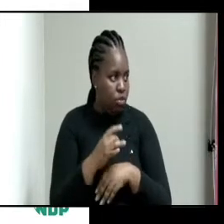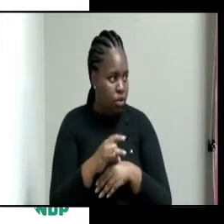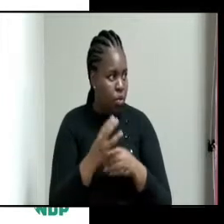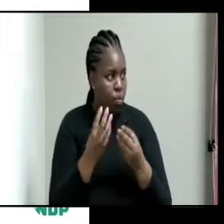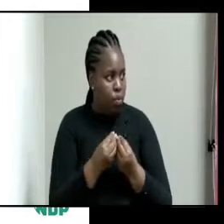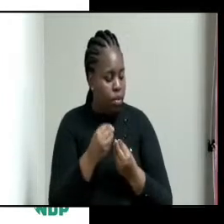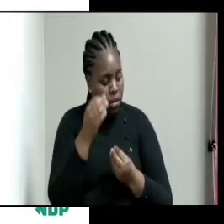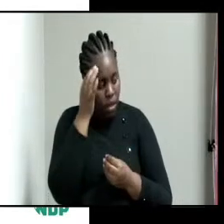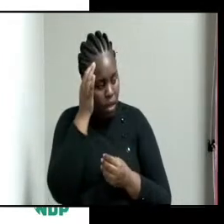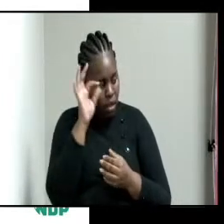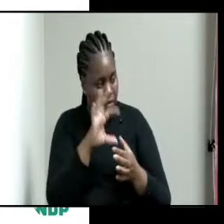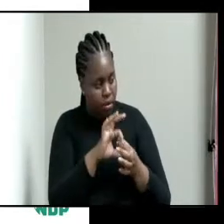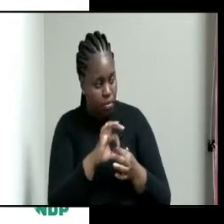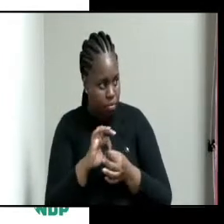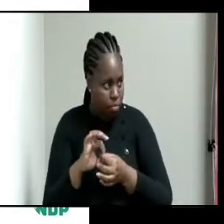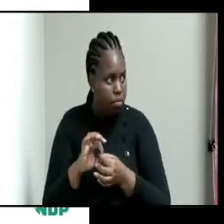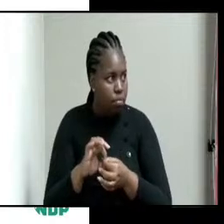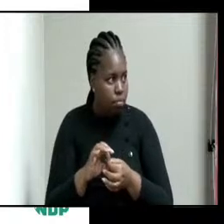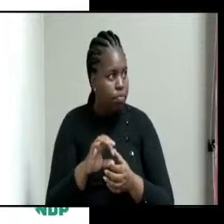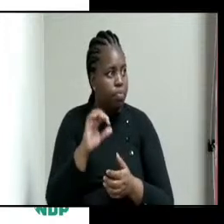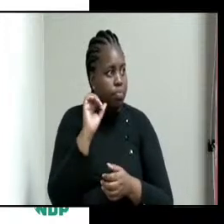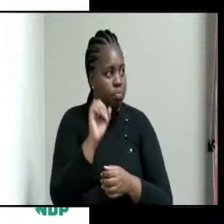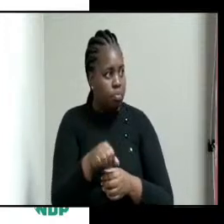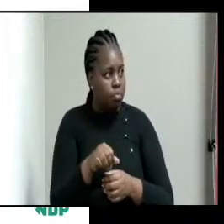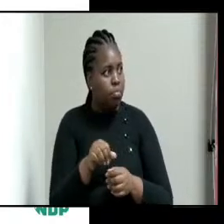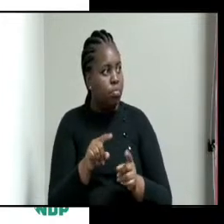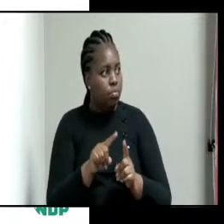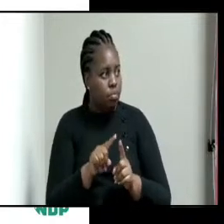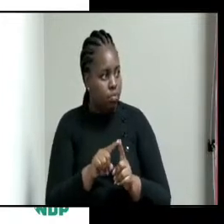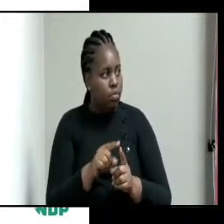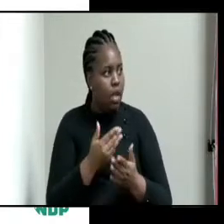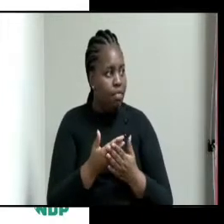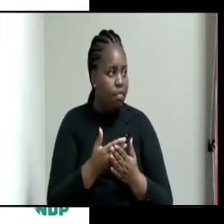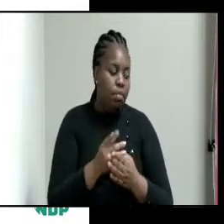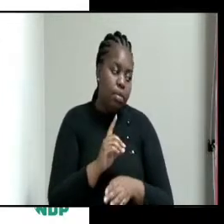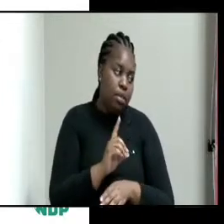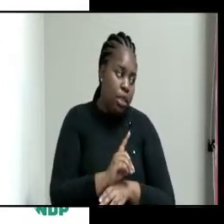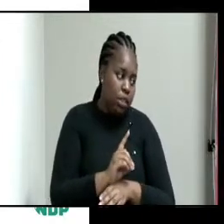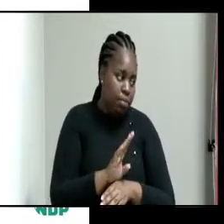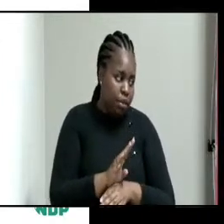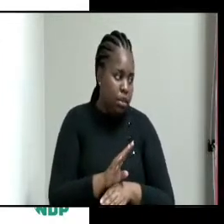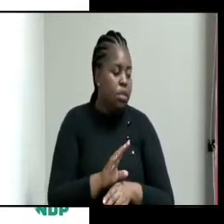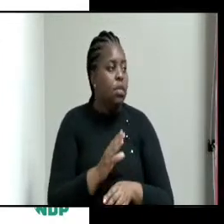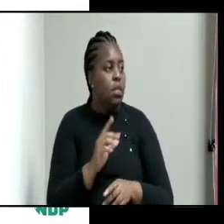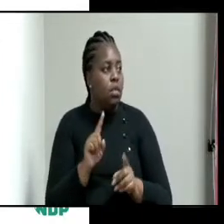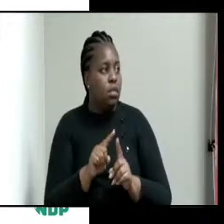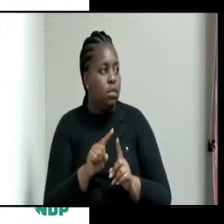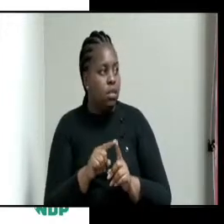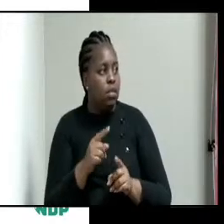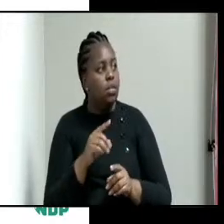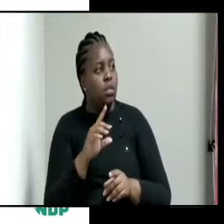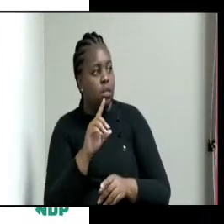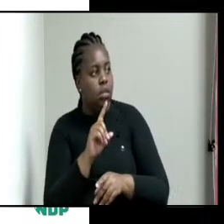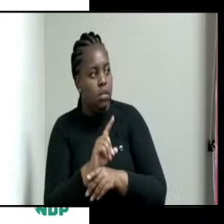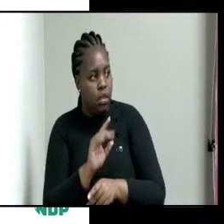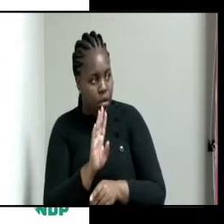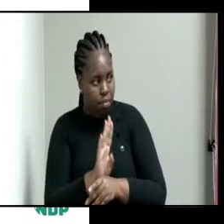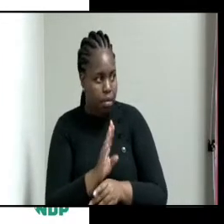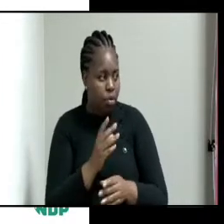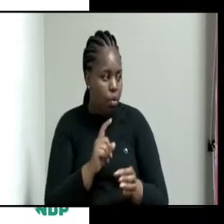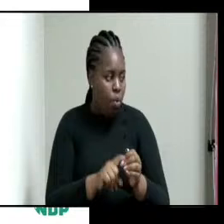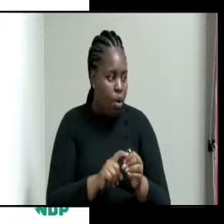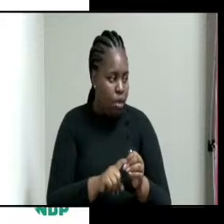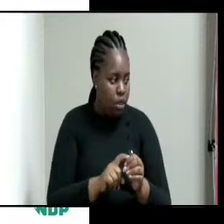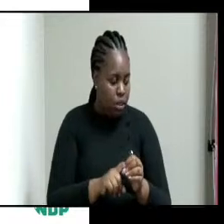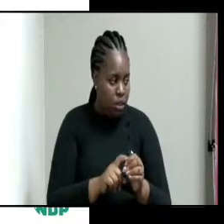relevant government departments, and of course the available data at our disposal to make use of, and as well as